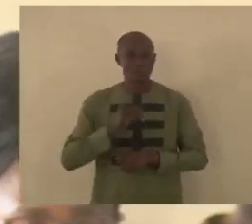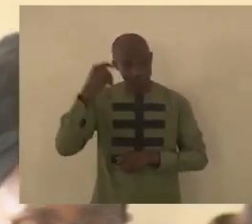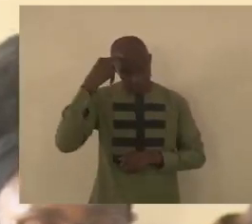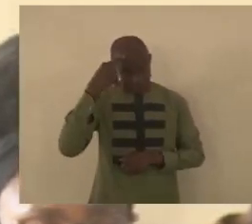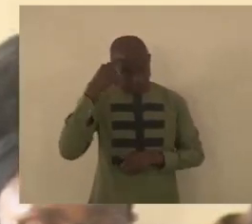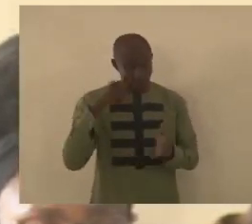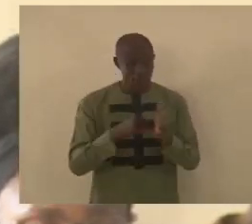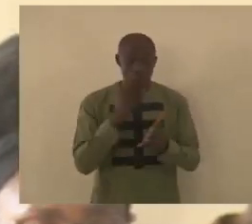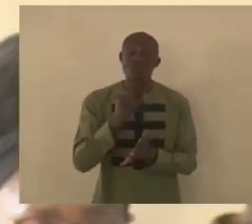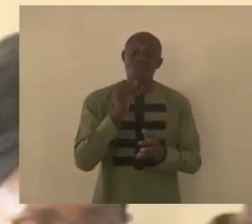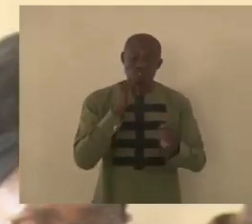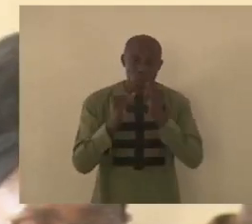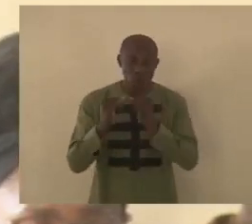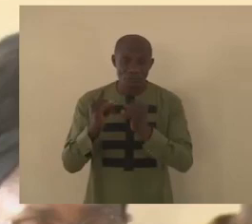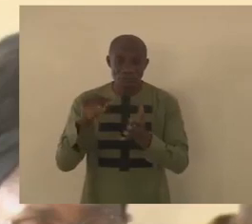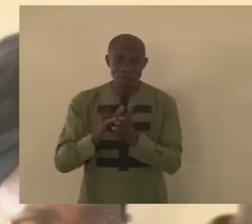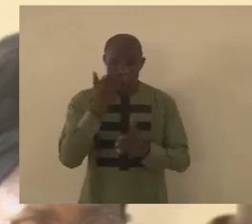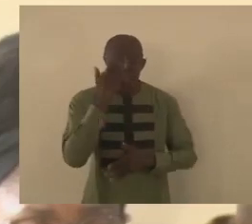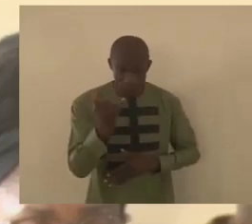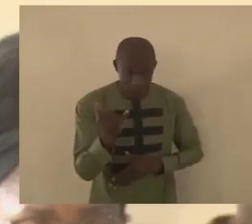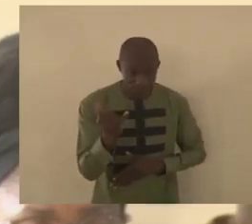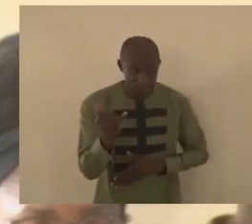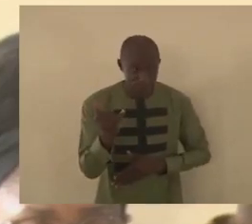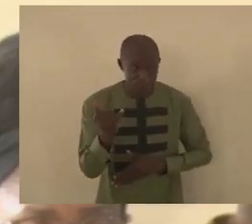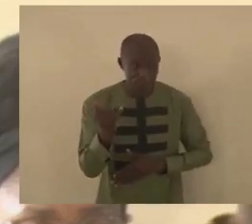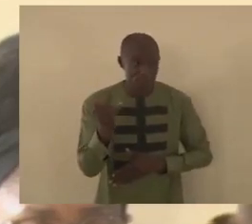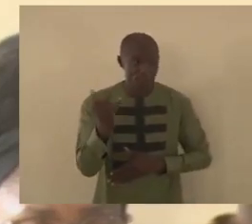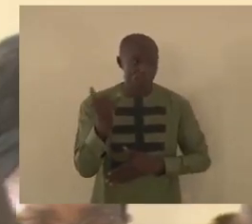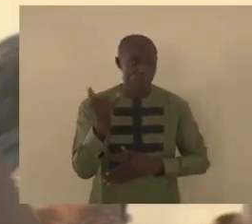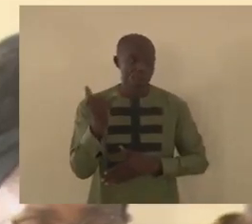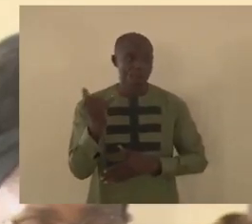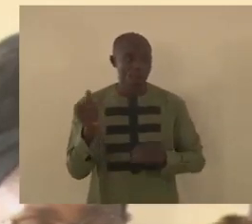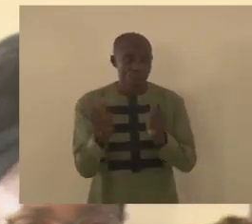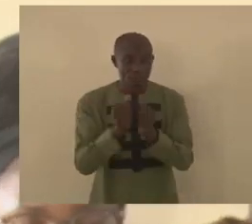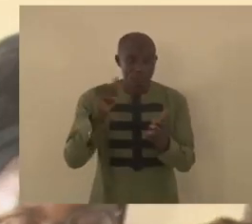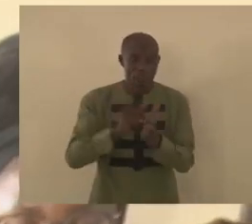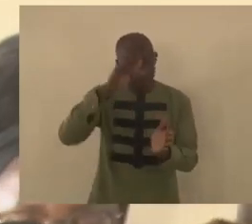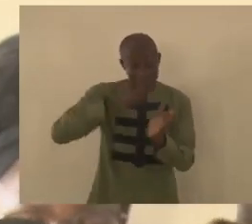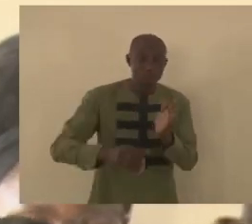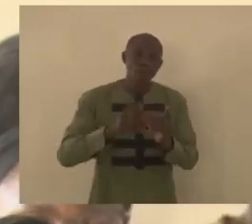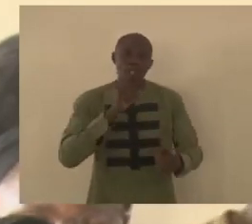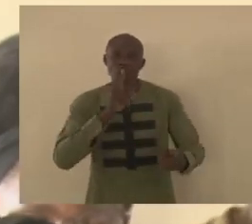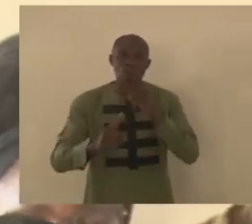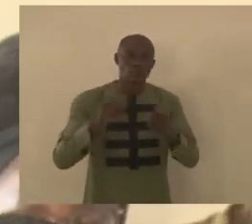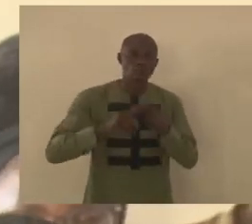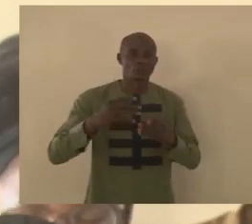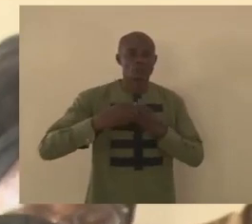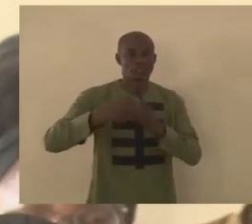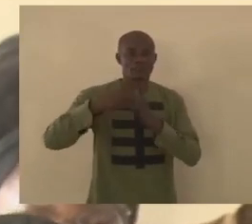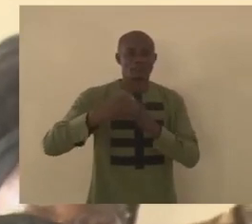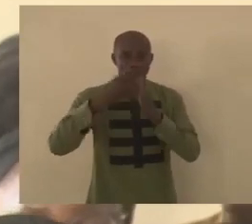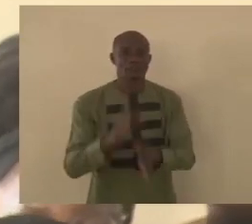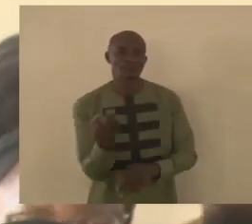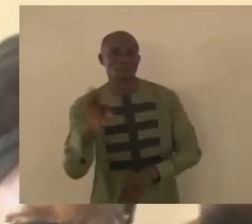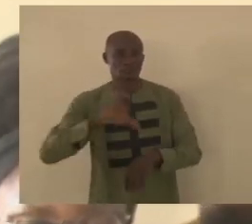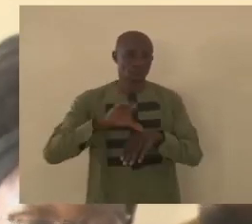And I think it was instructive. That was why in that chapter, God was talking to the leaders of the church.